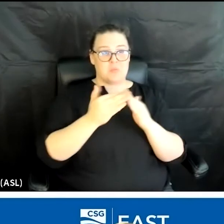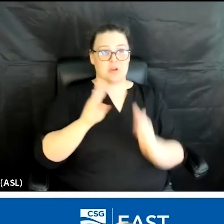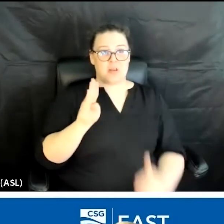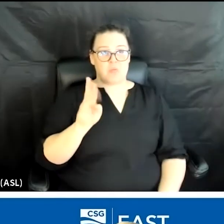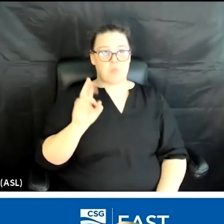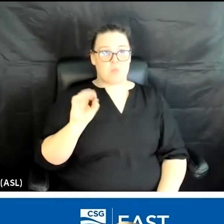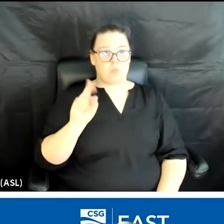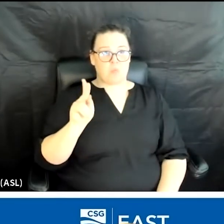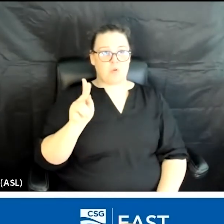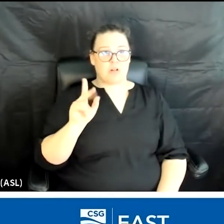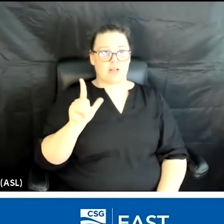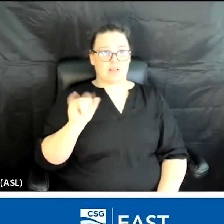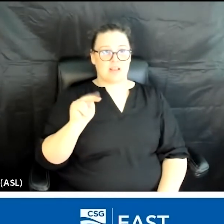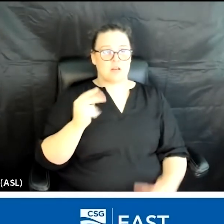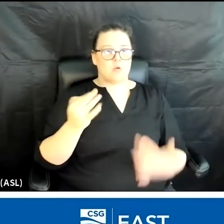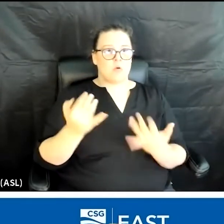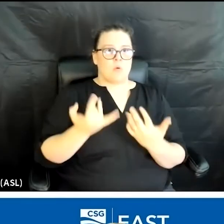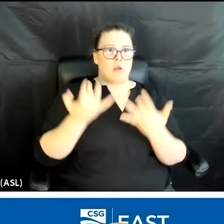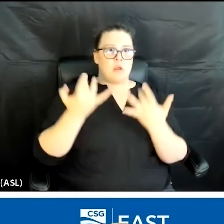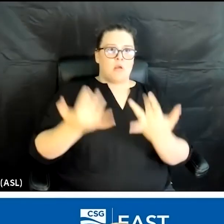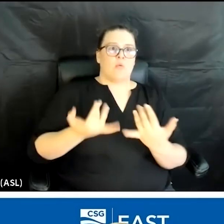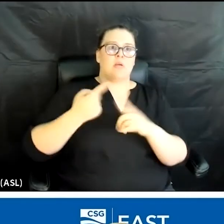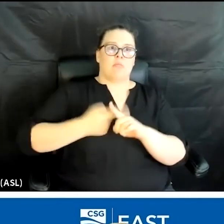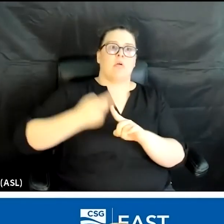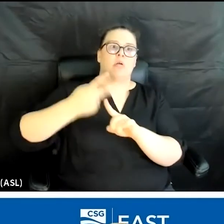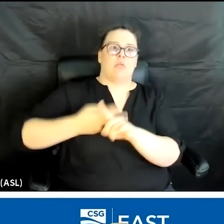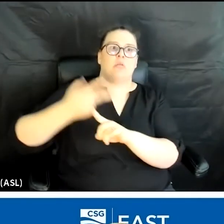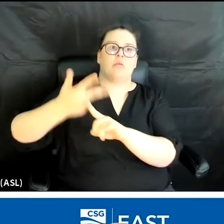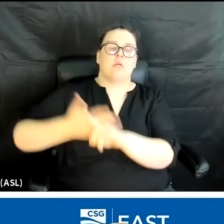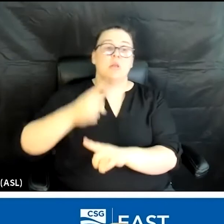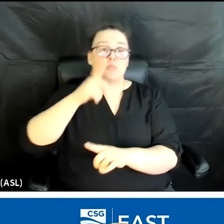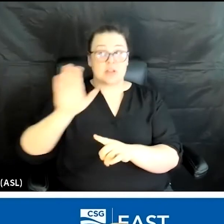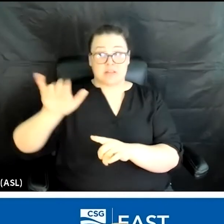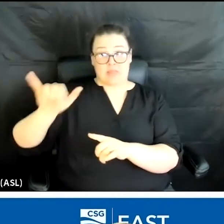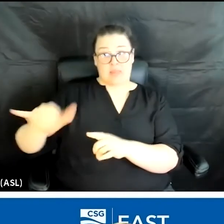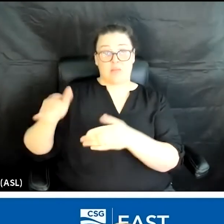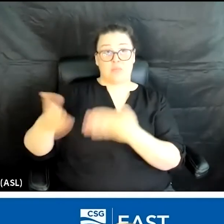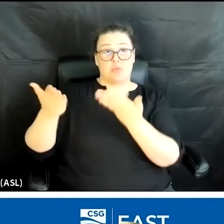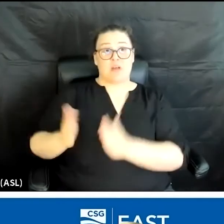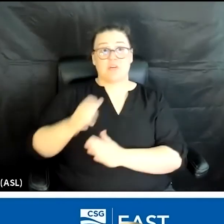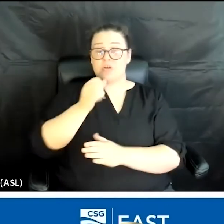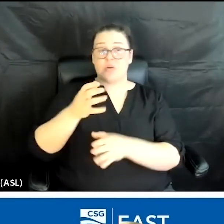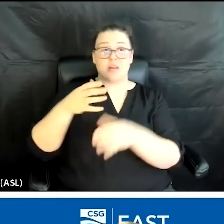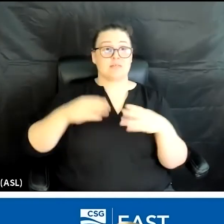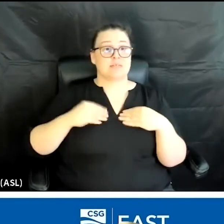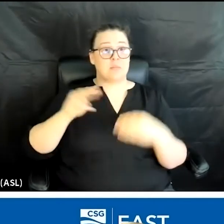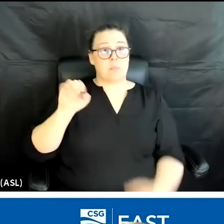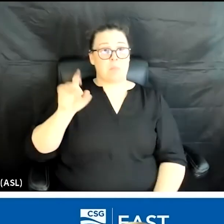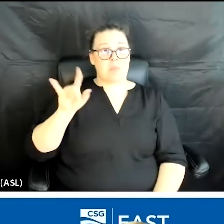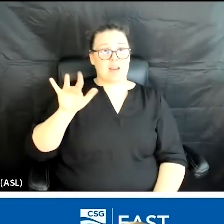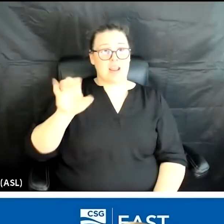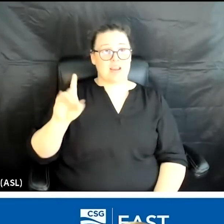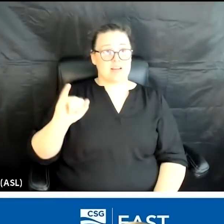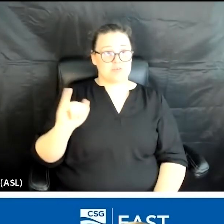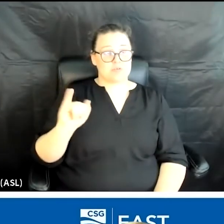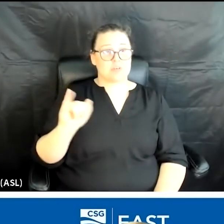basically have to wait for months because some of the providers do not accept Medicaid. They may not accept the insurance that the person has. And even within like